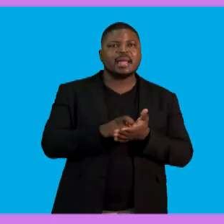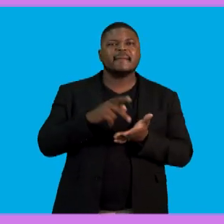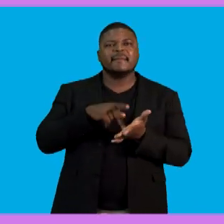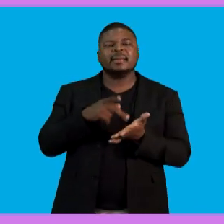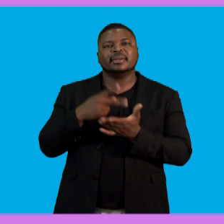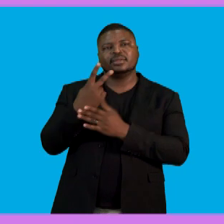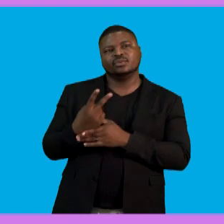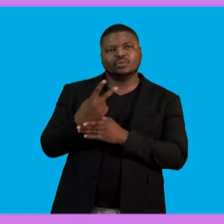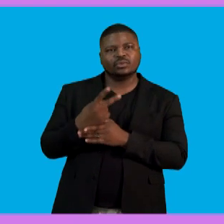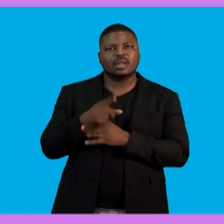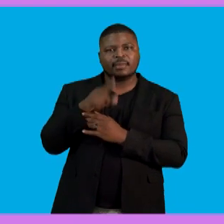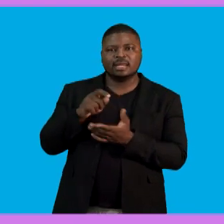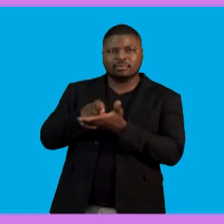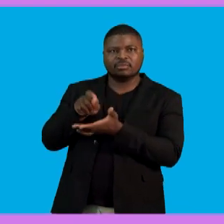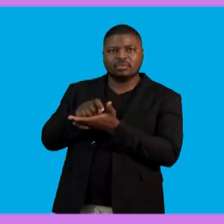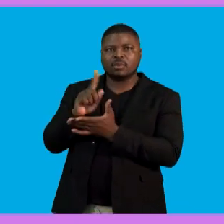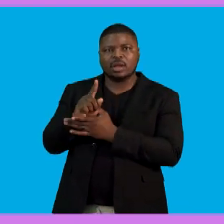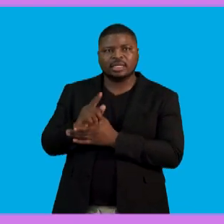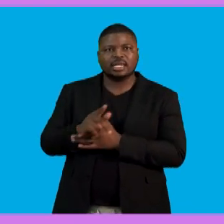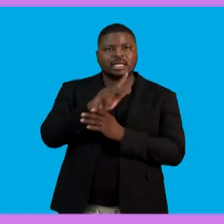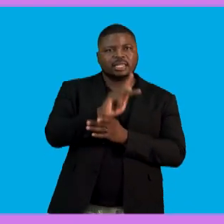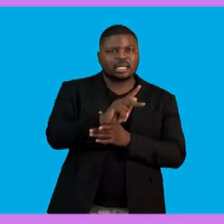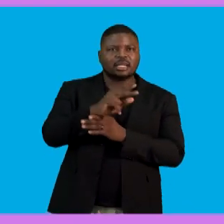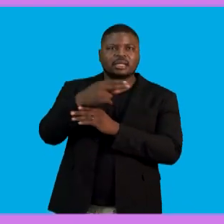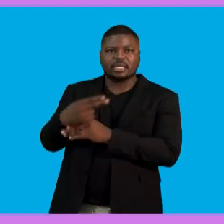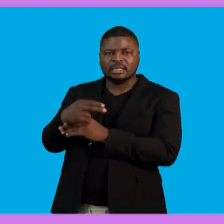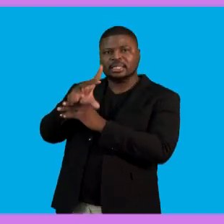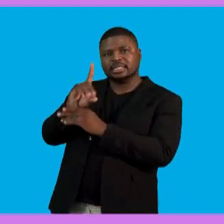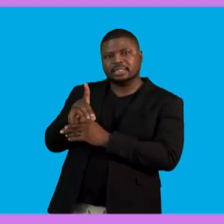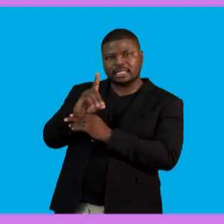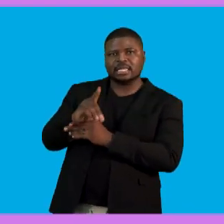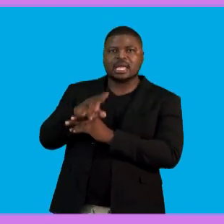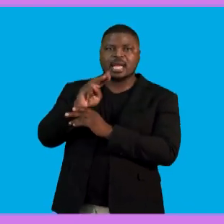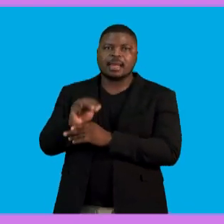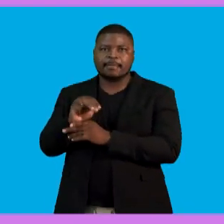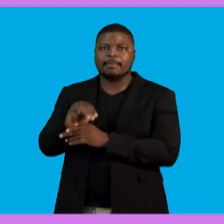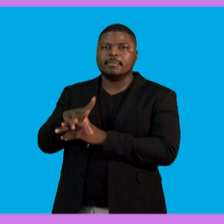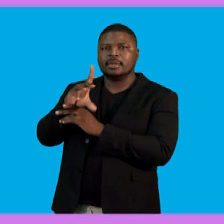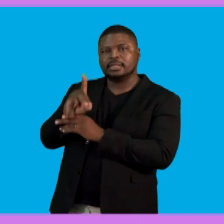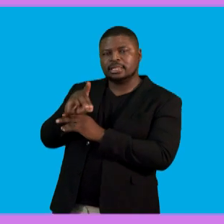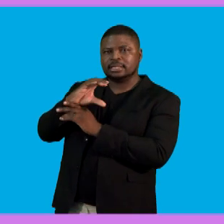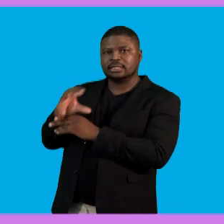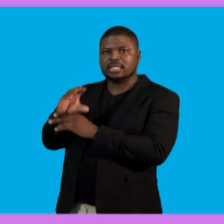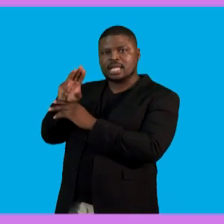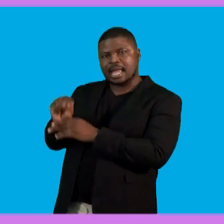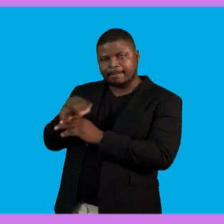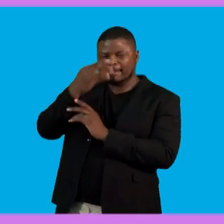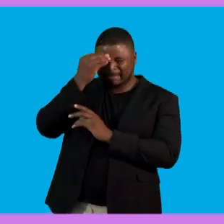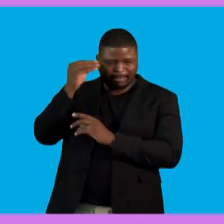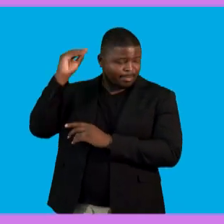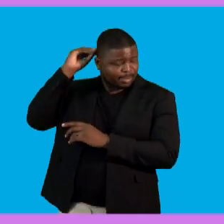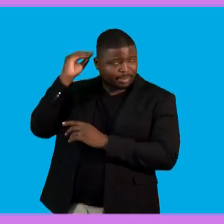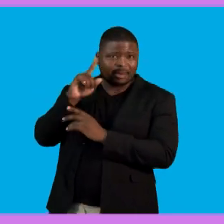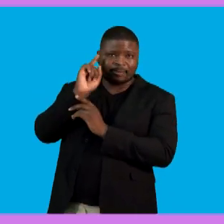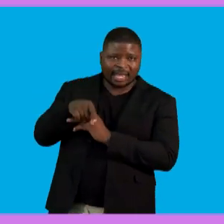do? You first write your mnemonic, which is Keke hates doing maths during cold months, so that you